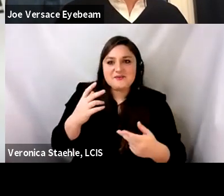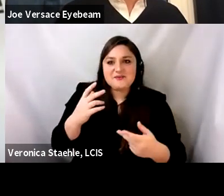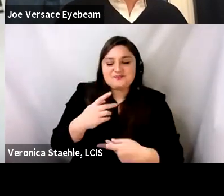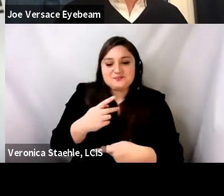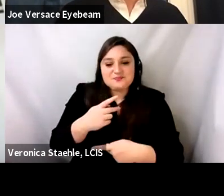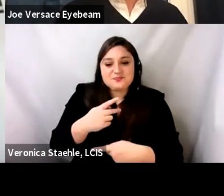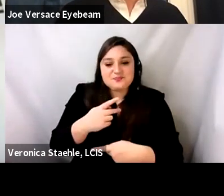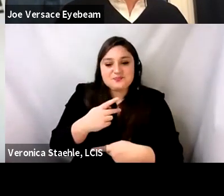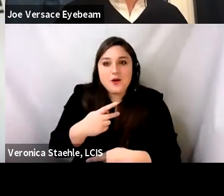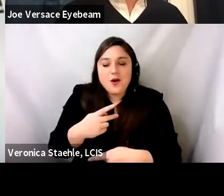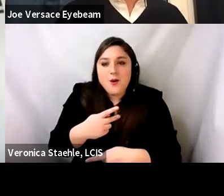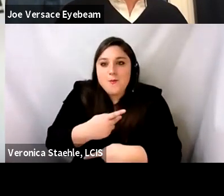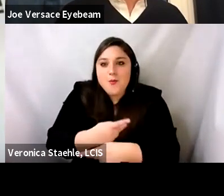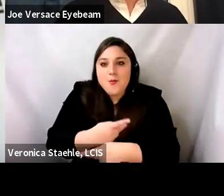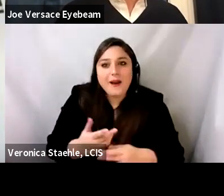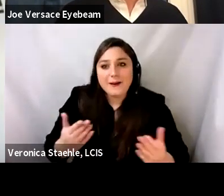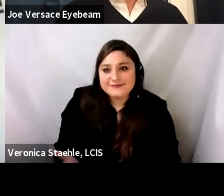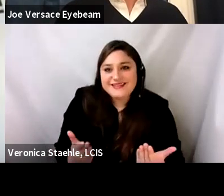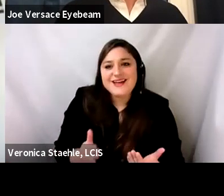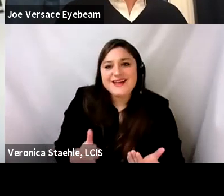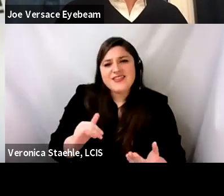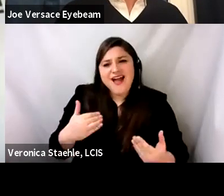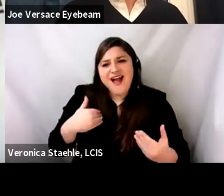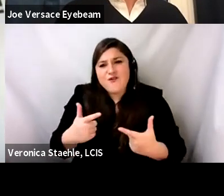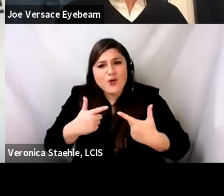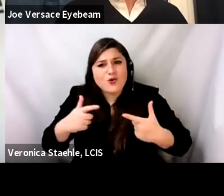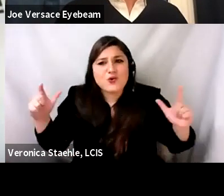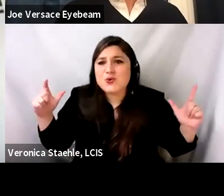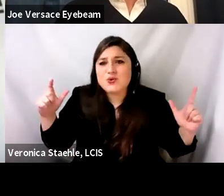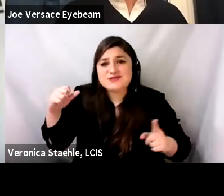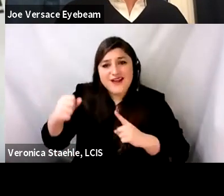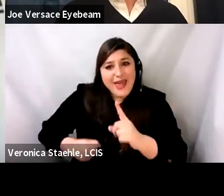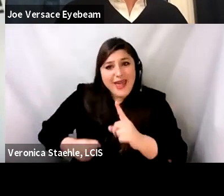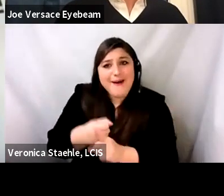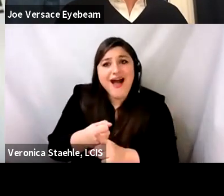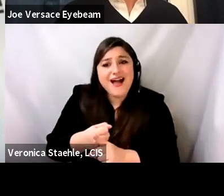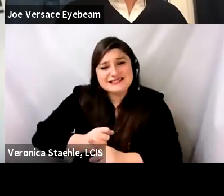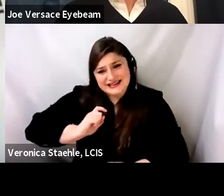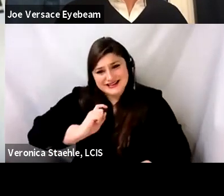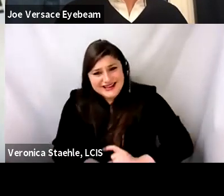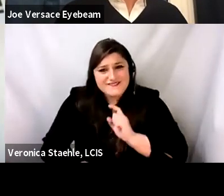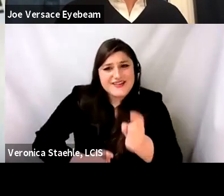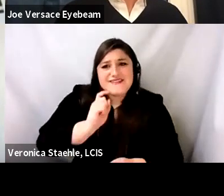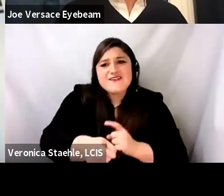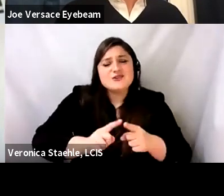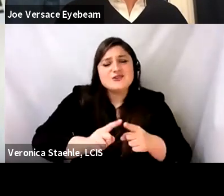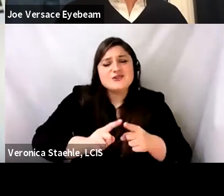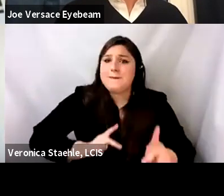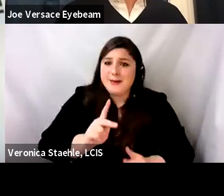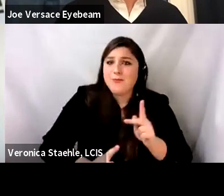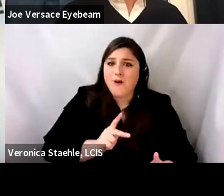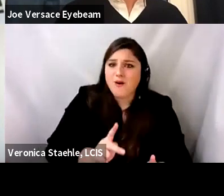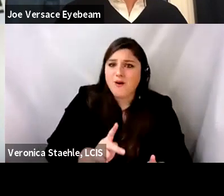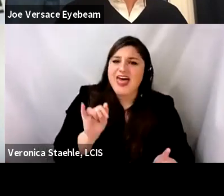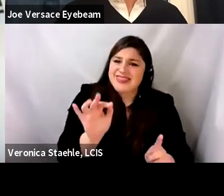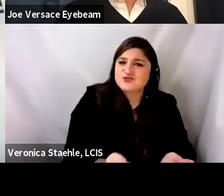what a significant contribution to the effort that's being made by this organization that we're sort of chairing. We have an obligation to get